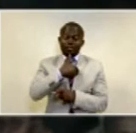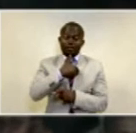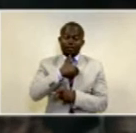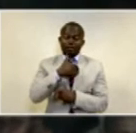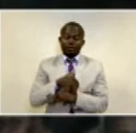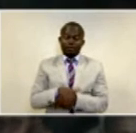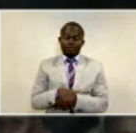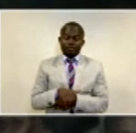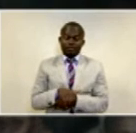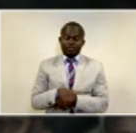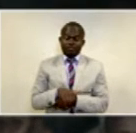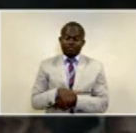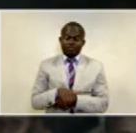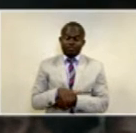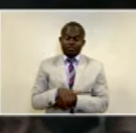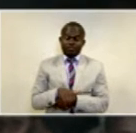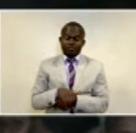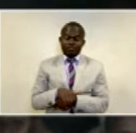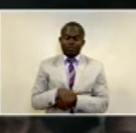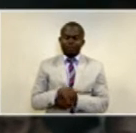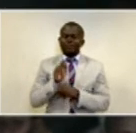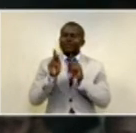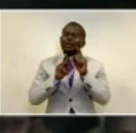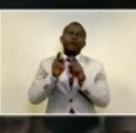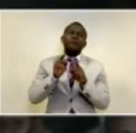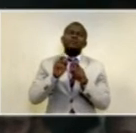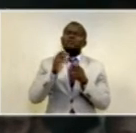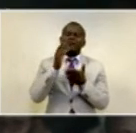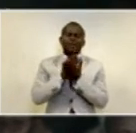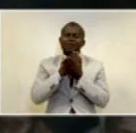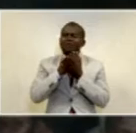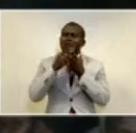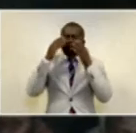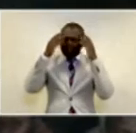to. People should not be distracted. We need to work and develop ourselves.